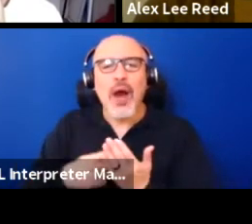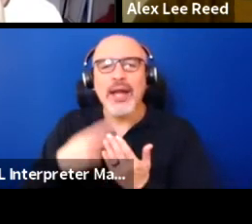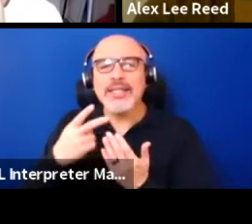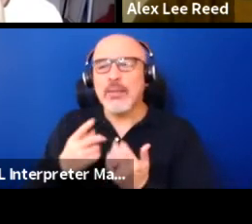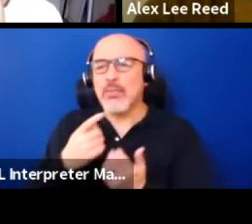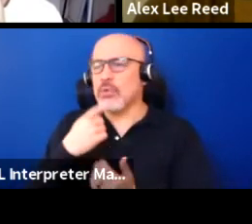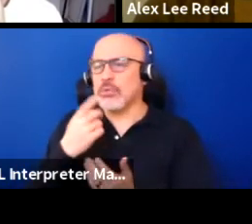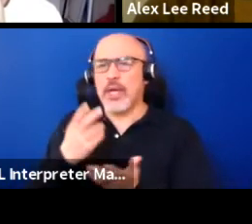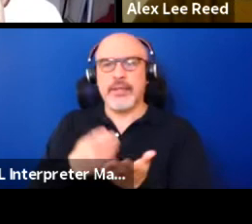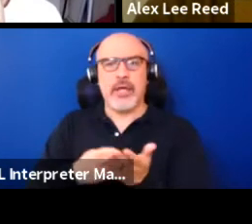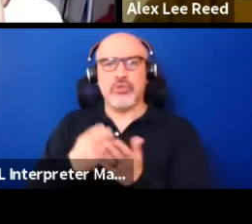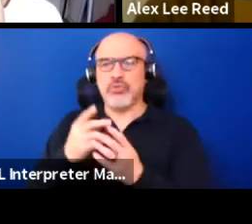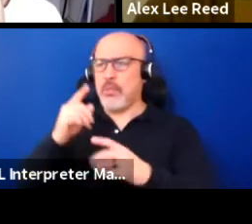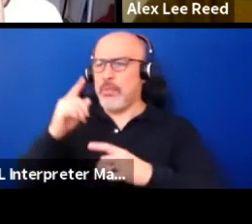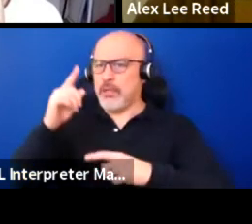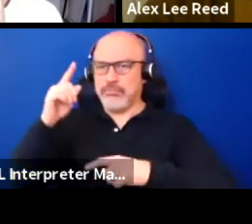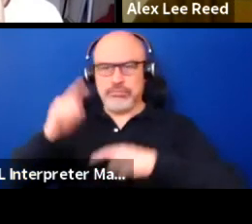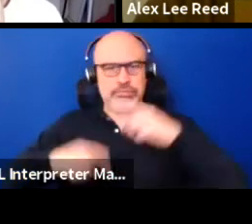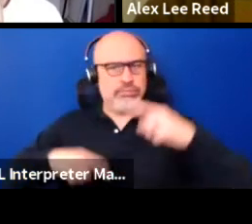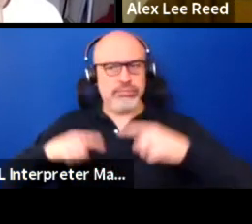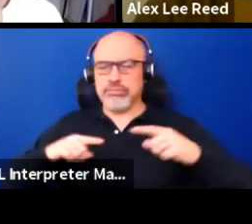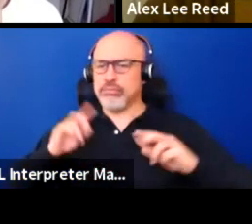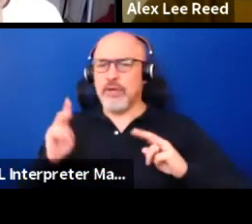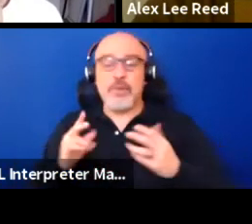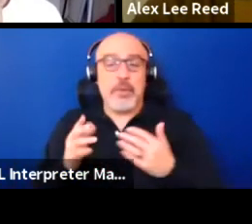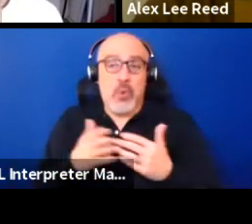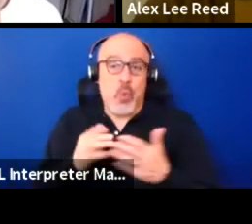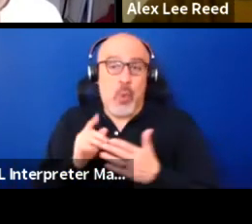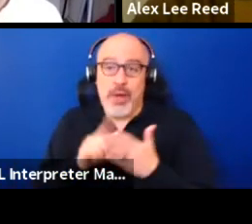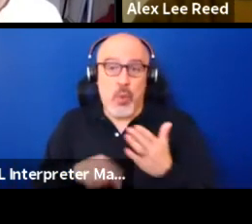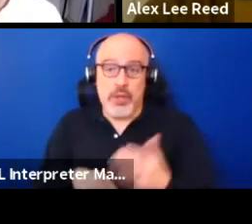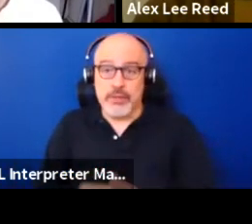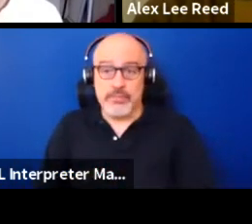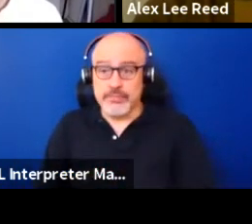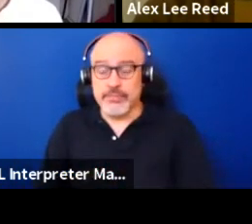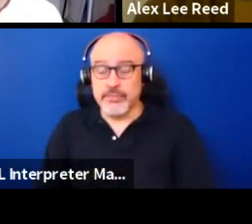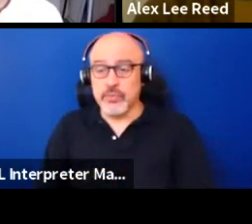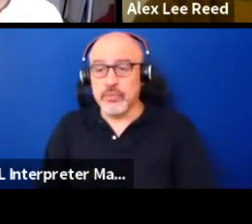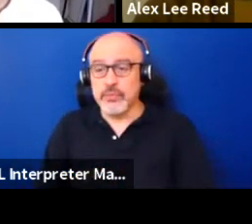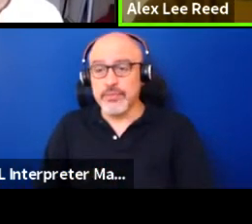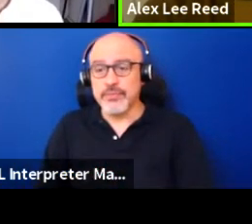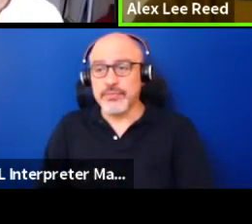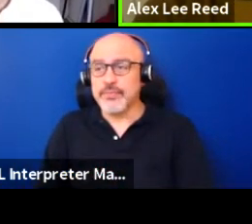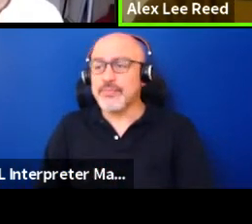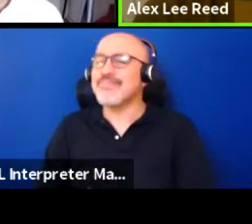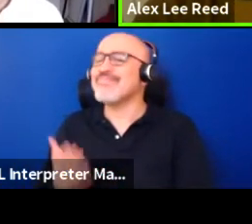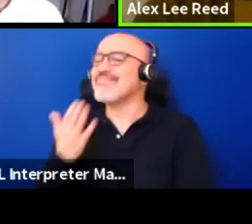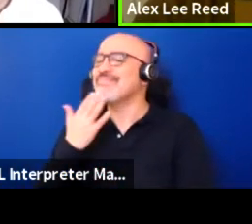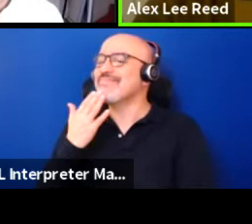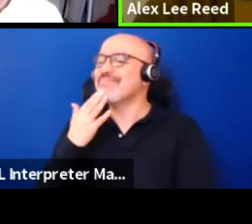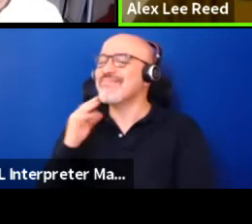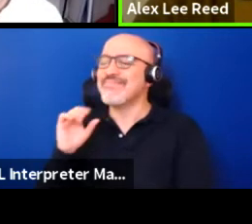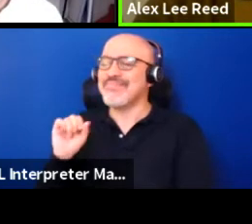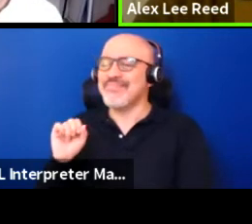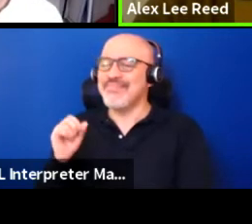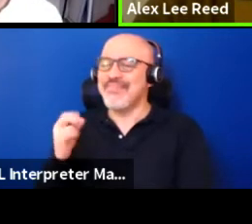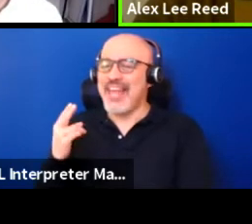walks of life, whatever it is. Mm-hmm. Thanks, Shanice. Yeah.